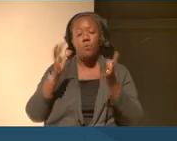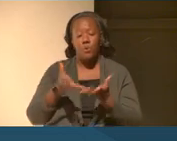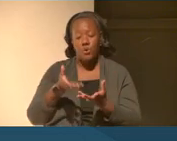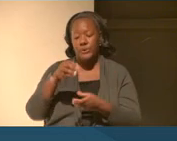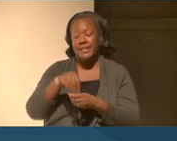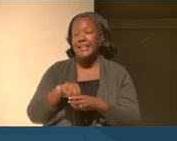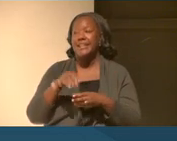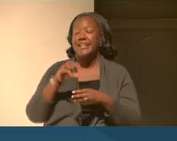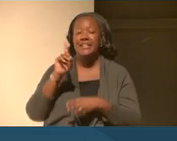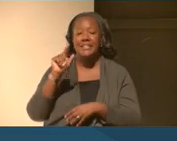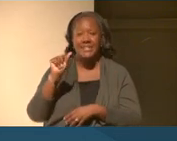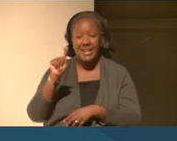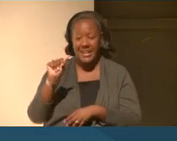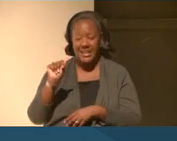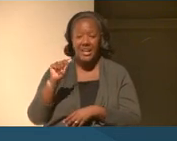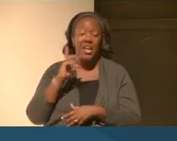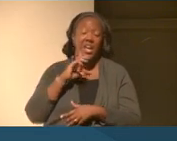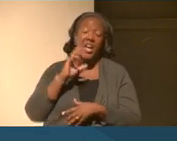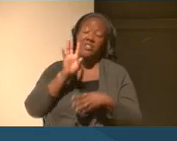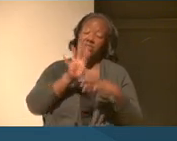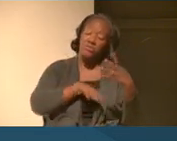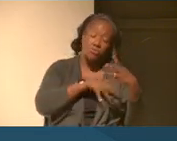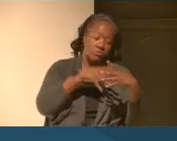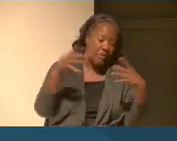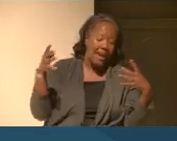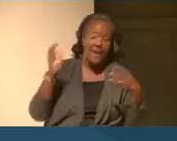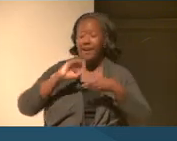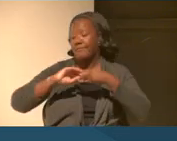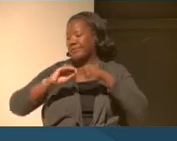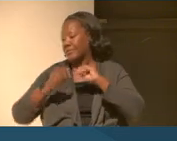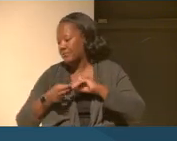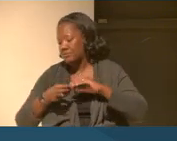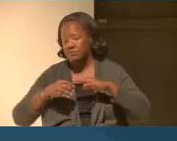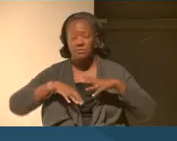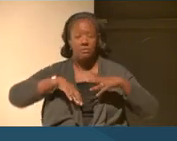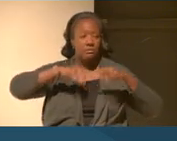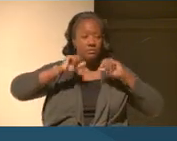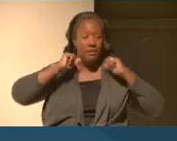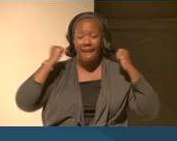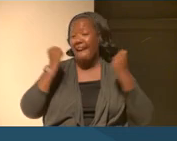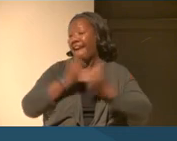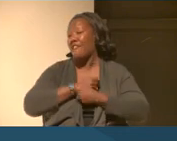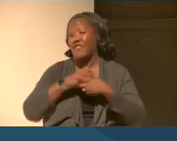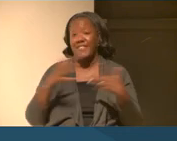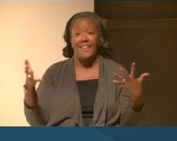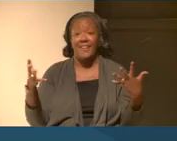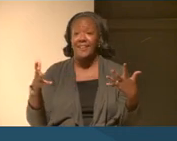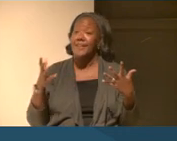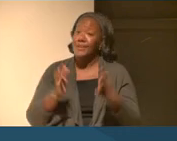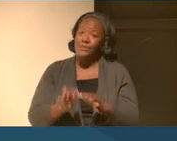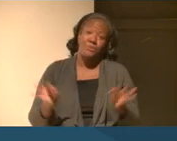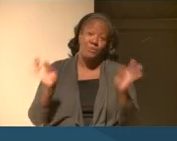just has data on everything, graphs, I mean, everything. So it's worth just jumping into that data set and